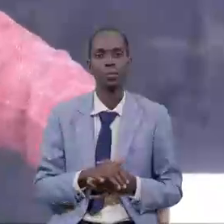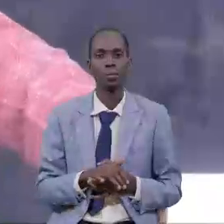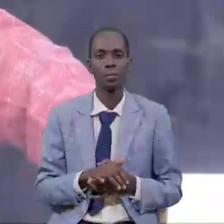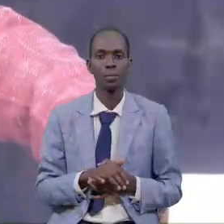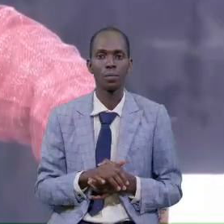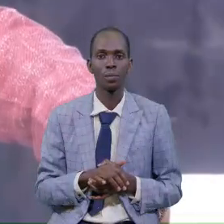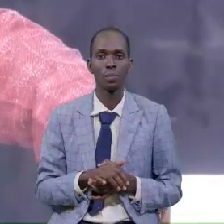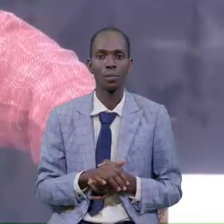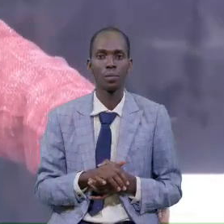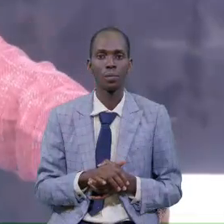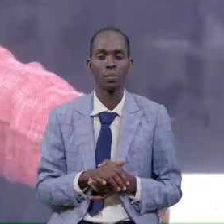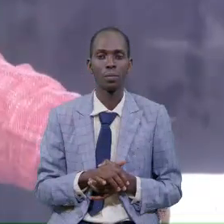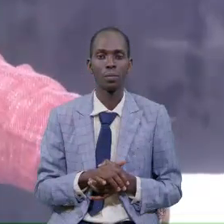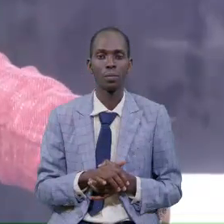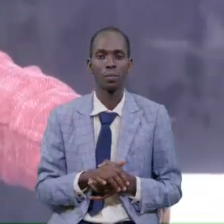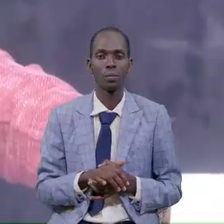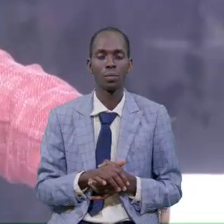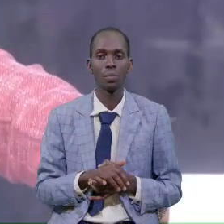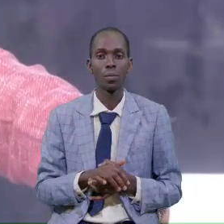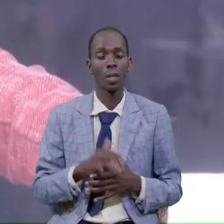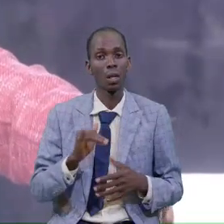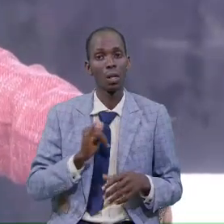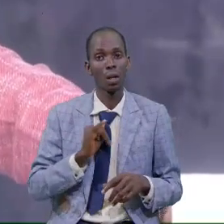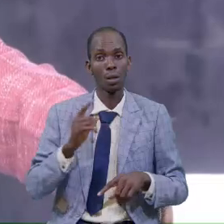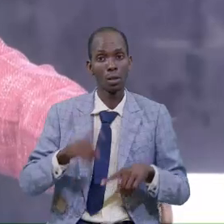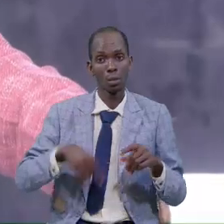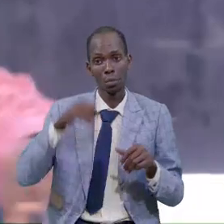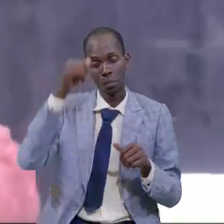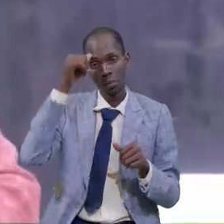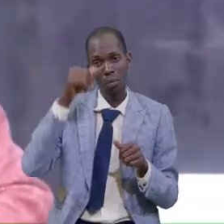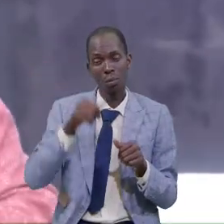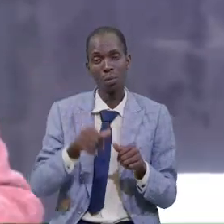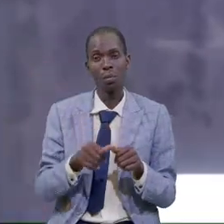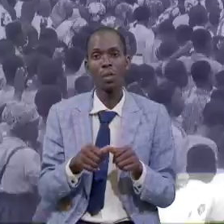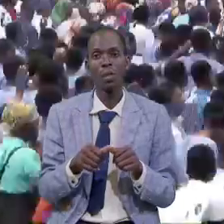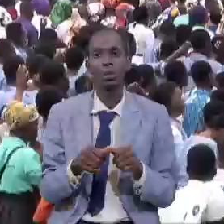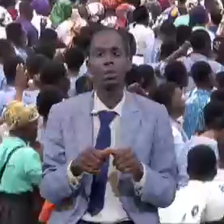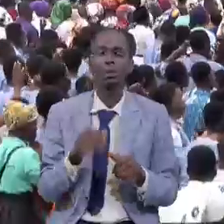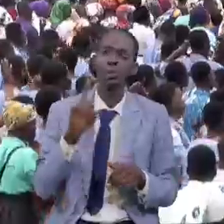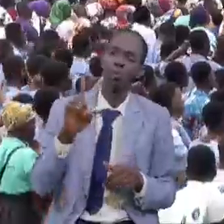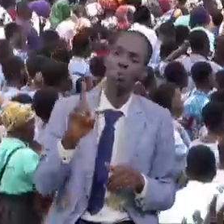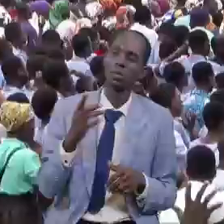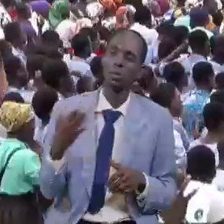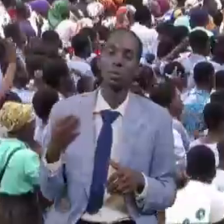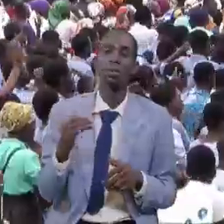name. I cannot remember. That one is canceled in Jesus'